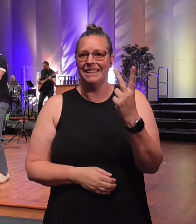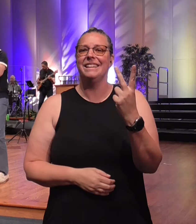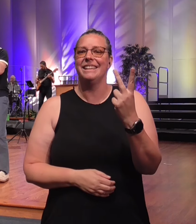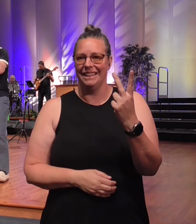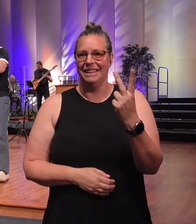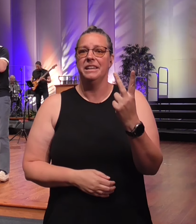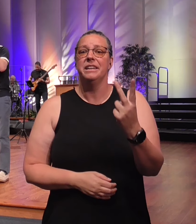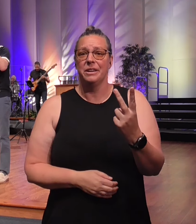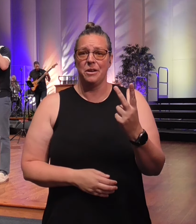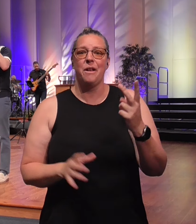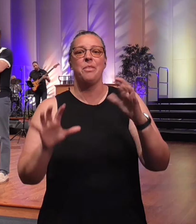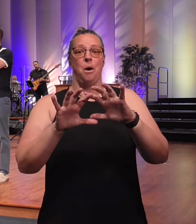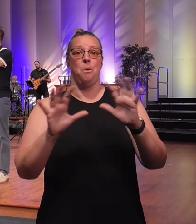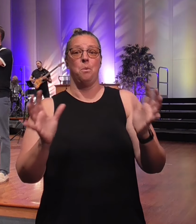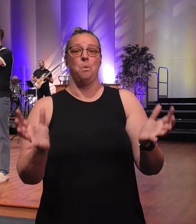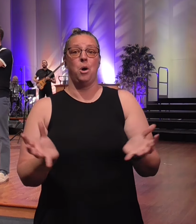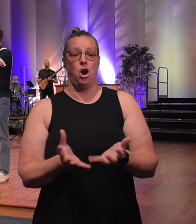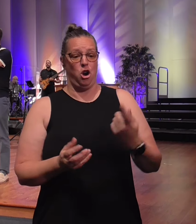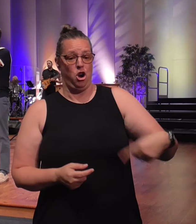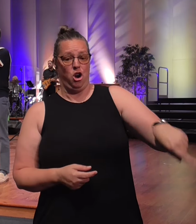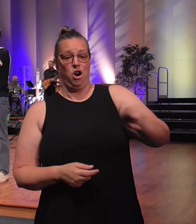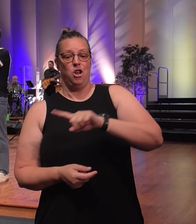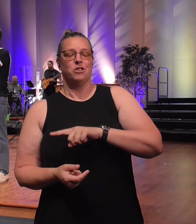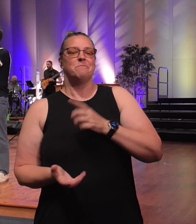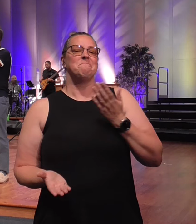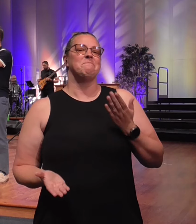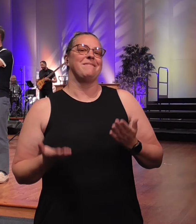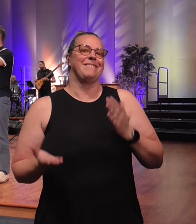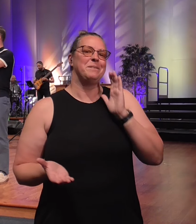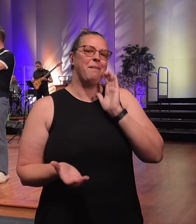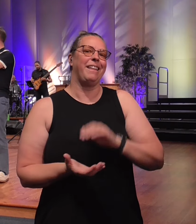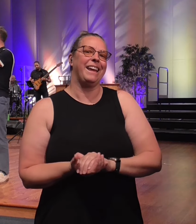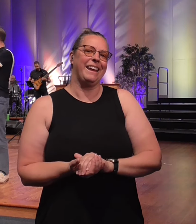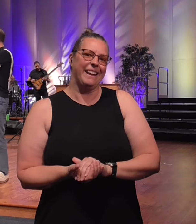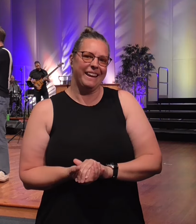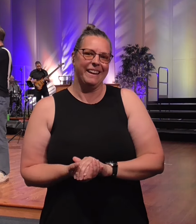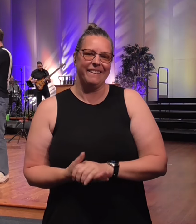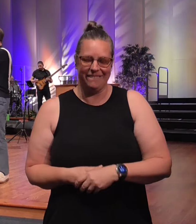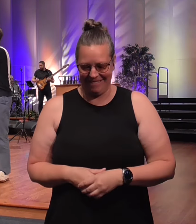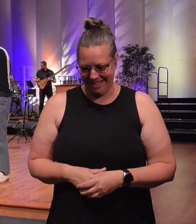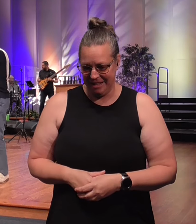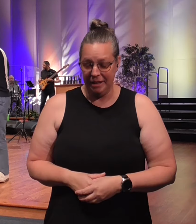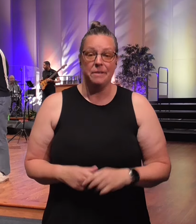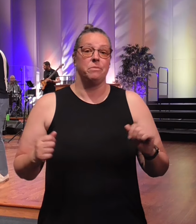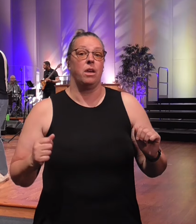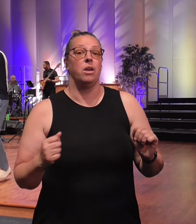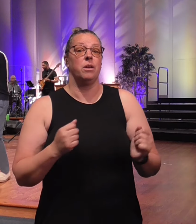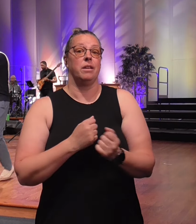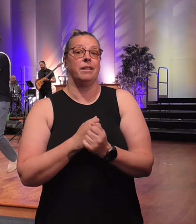Yeah. Then the world might believe. The world will